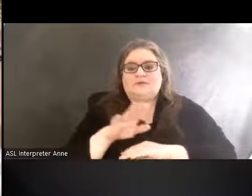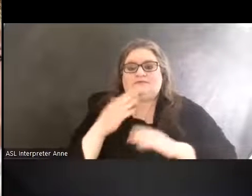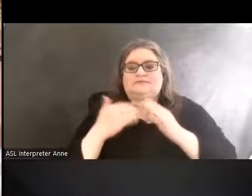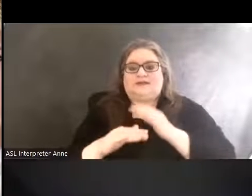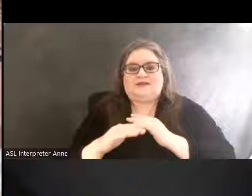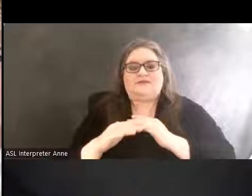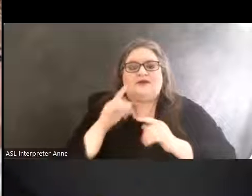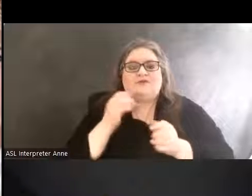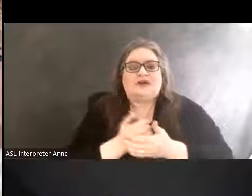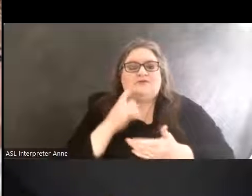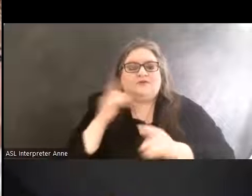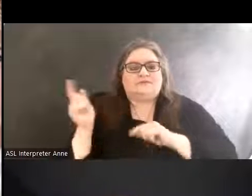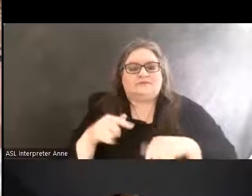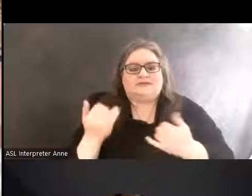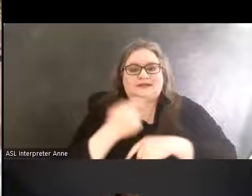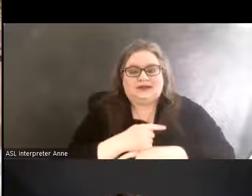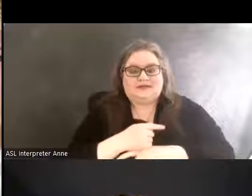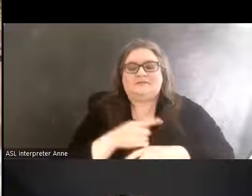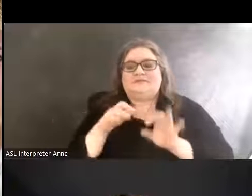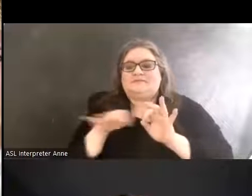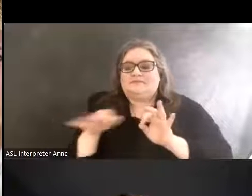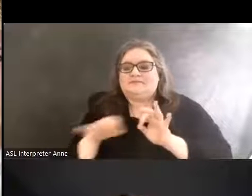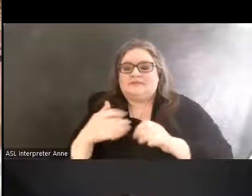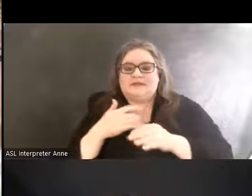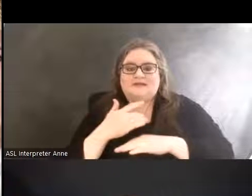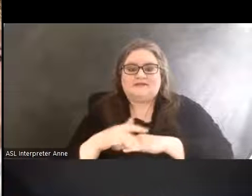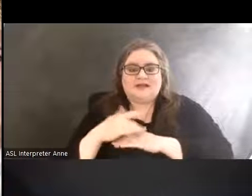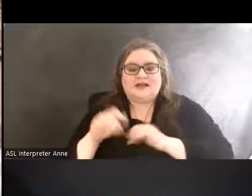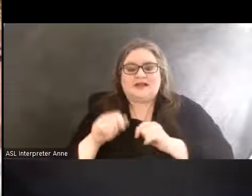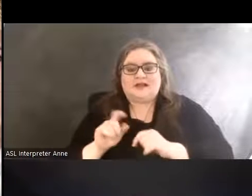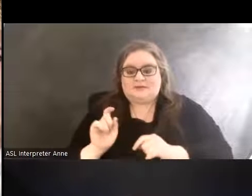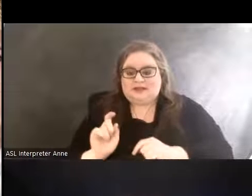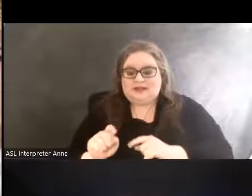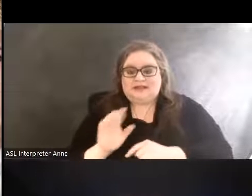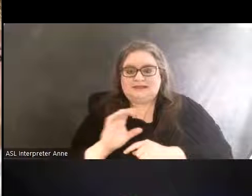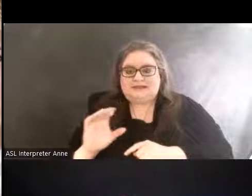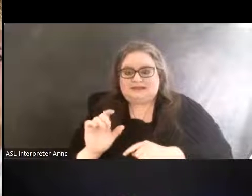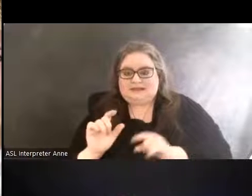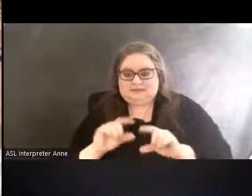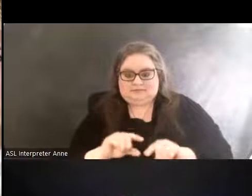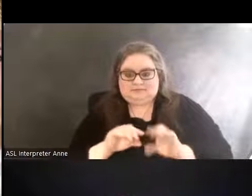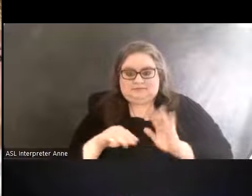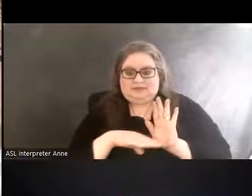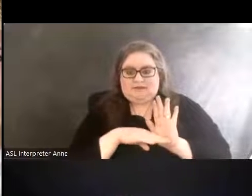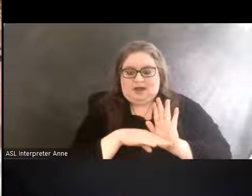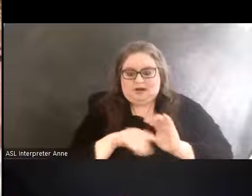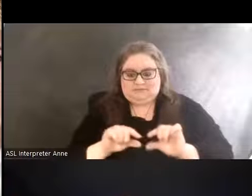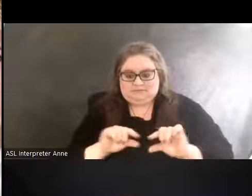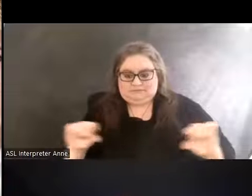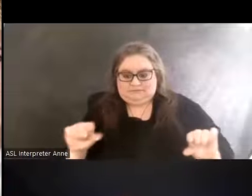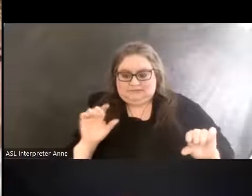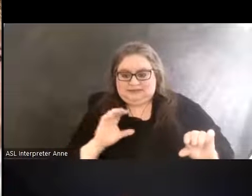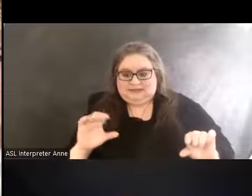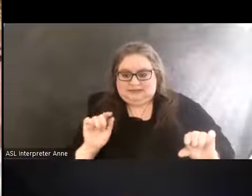today. Closed captioning is available and can be viewed by clicking the CC at the bottom of your screen